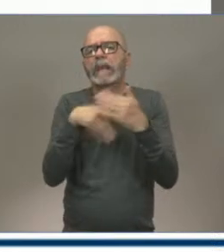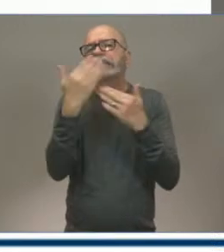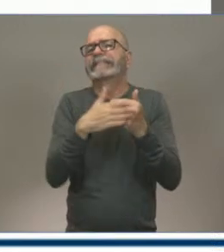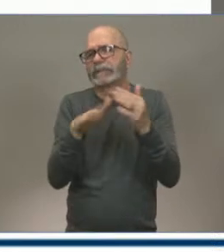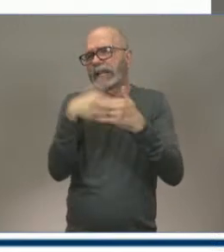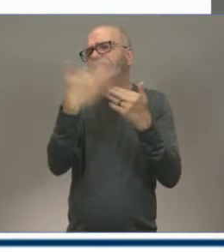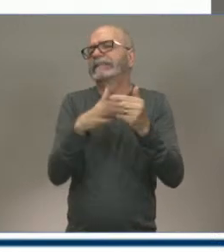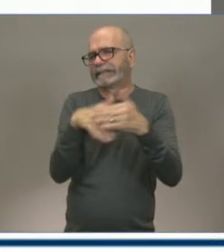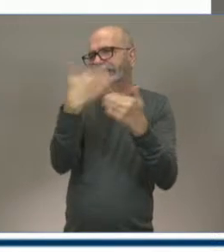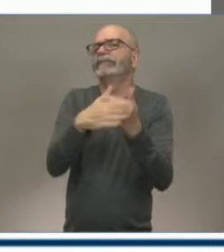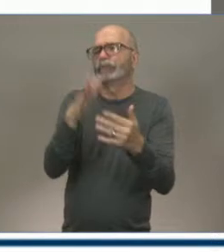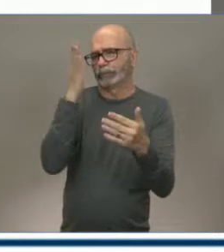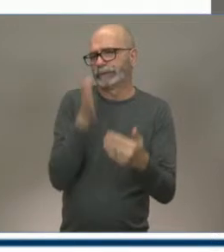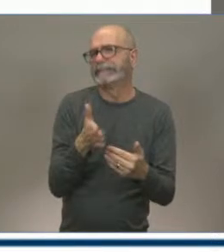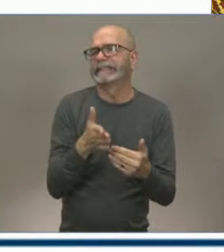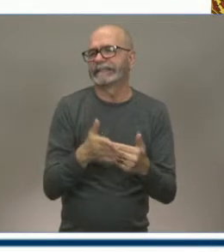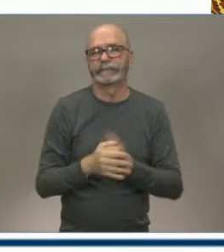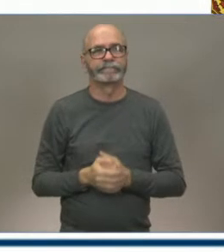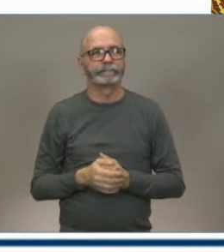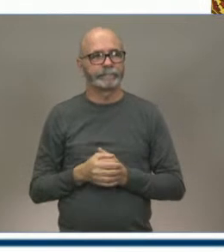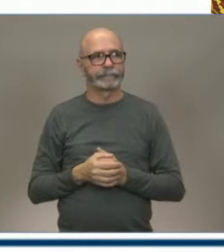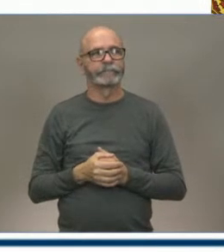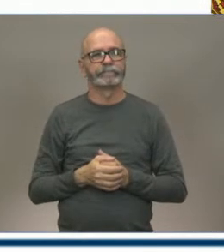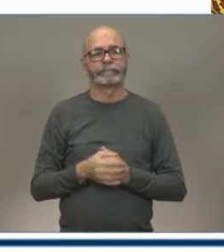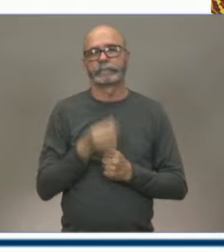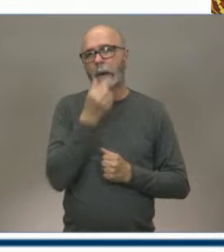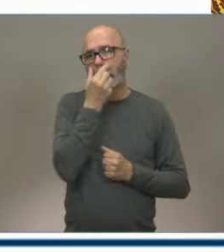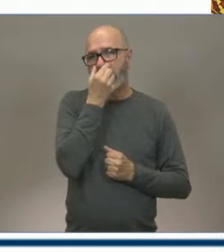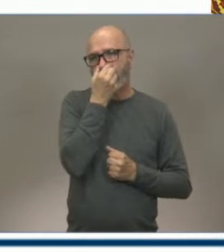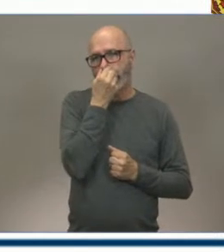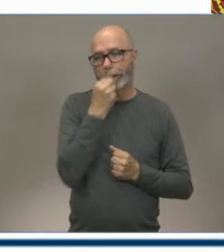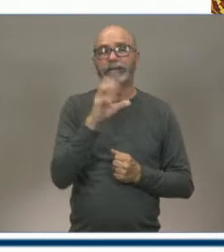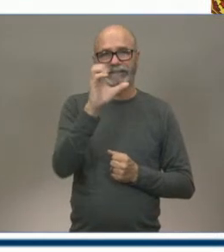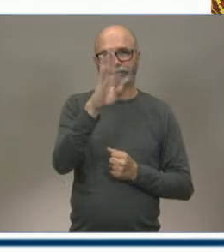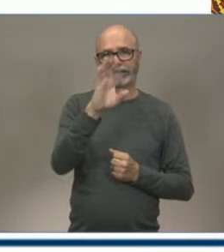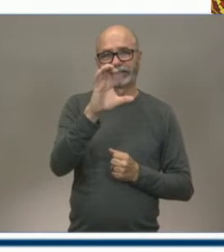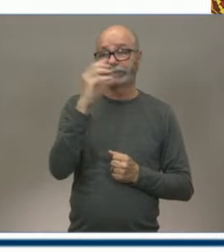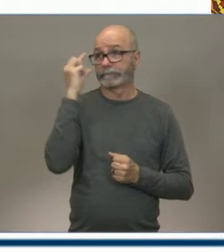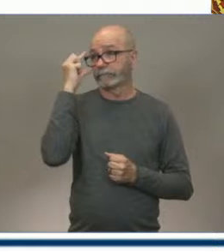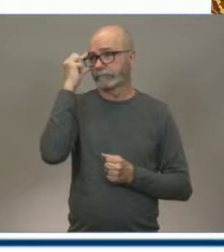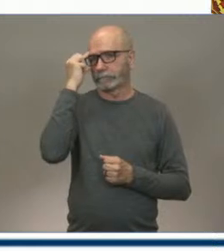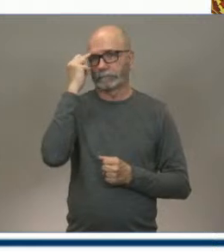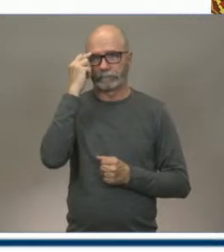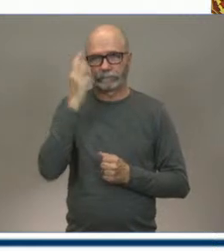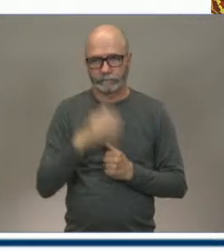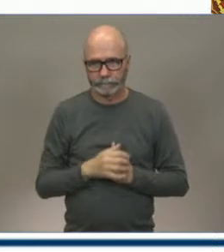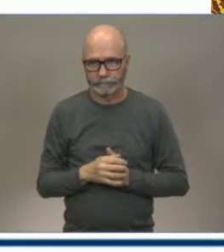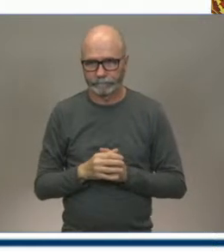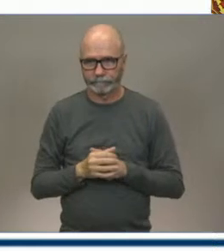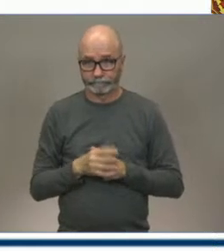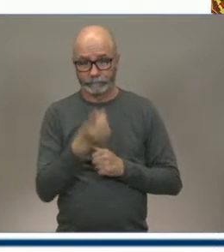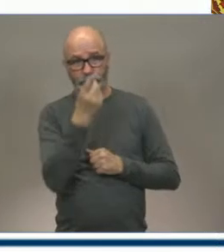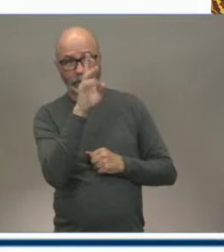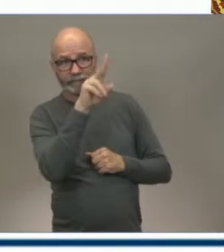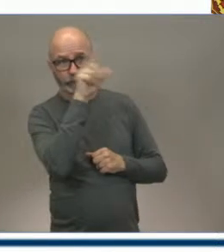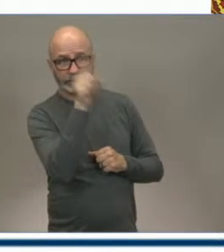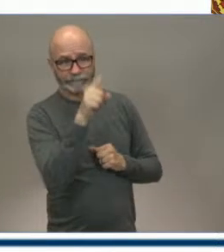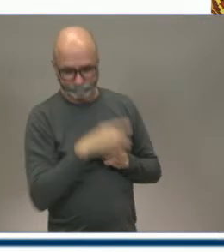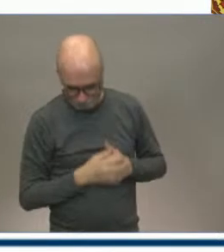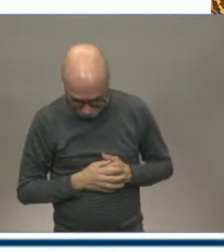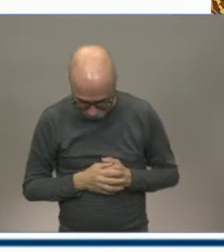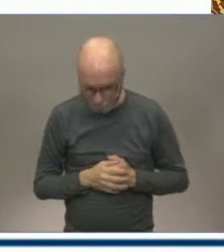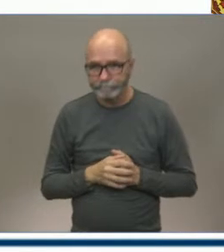in place for May. Next, we'll go to Jean Laroche from CBC. Go ahead, Jean. Good afternoon, Dr. Strang. I wondered if you could